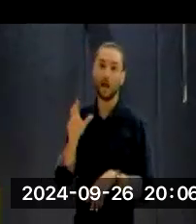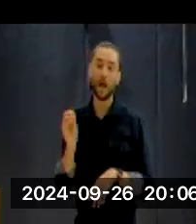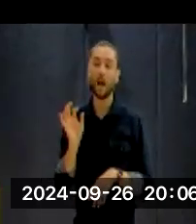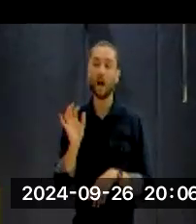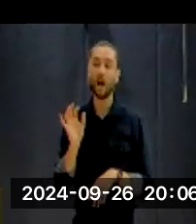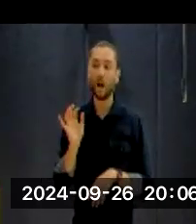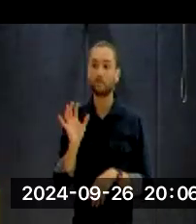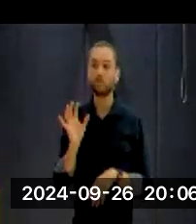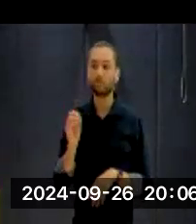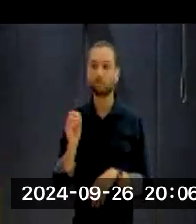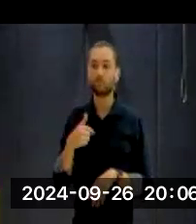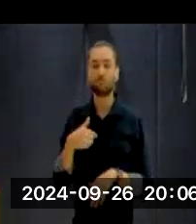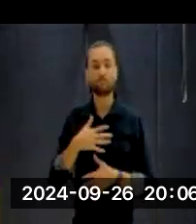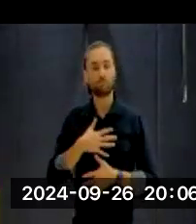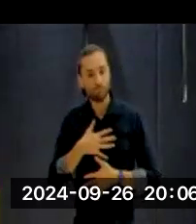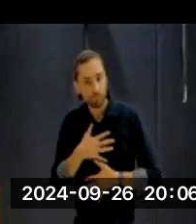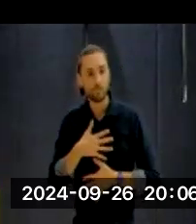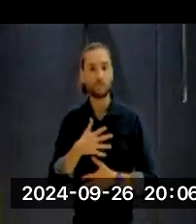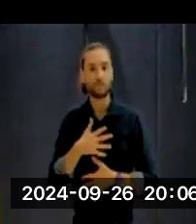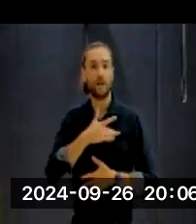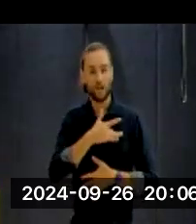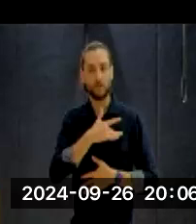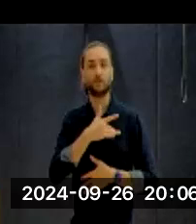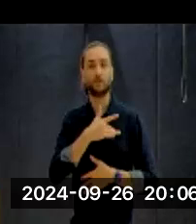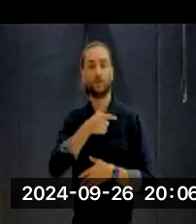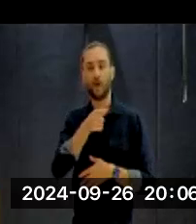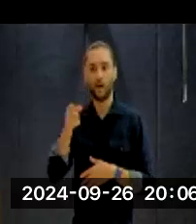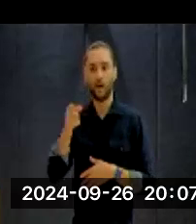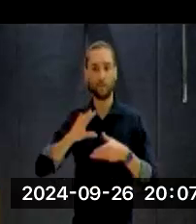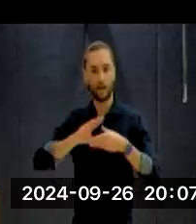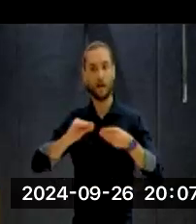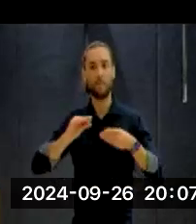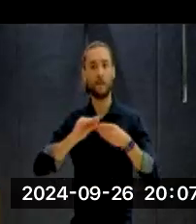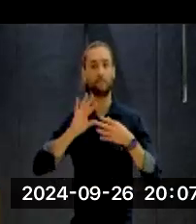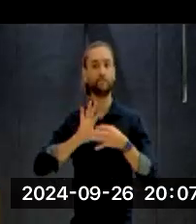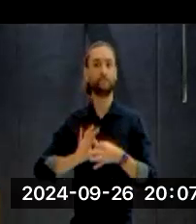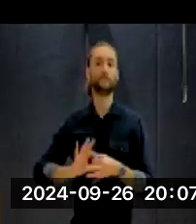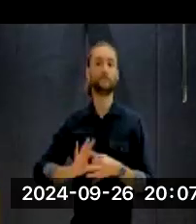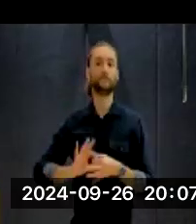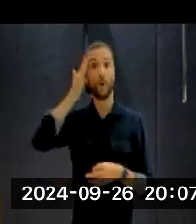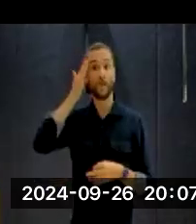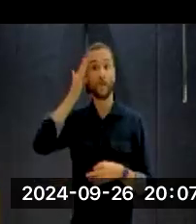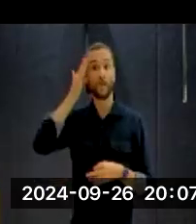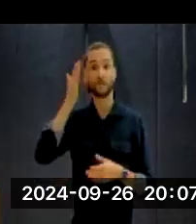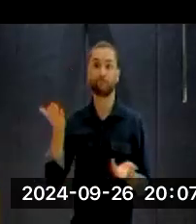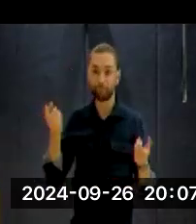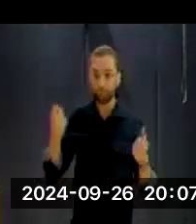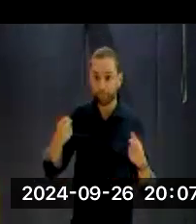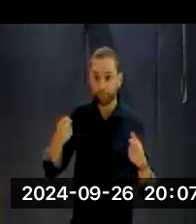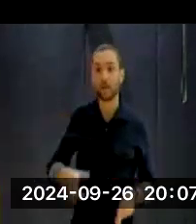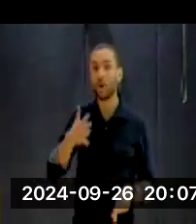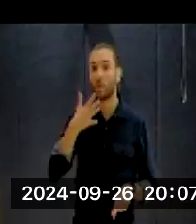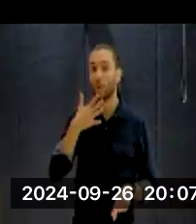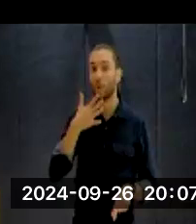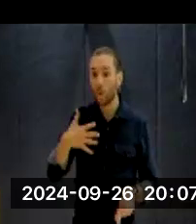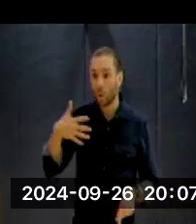I'm really touched by the people who talked about the awareness that as we get older, our bodies